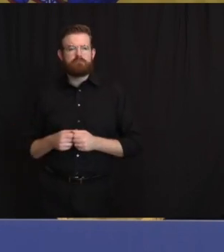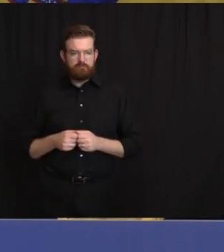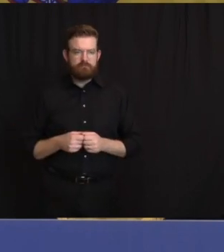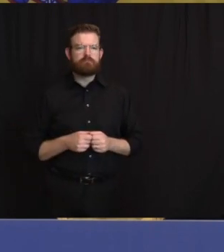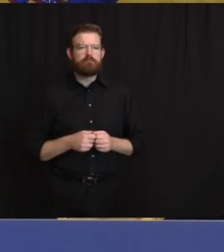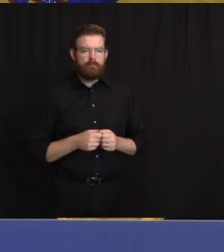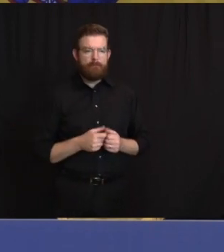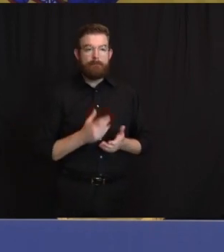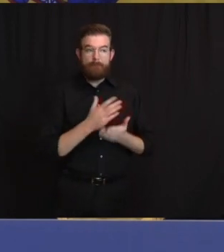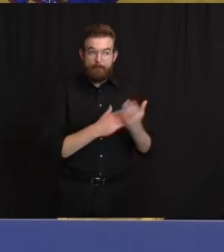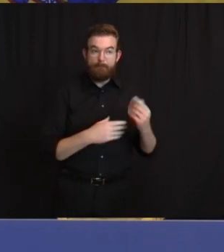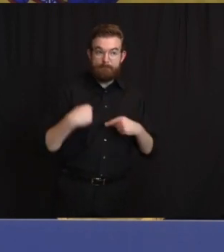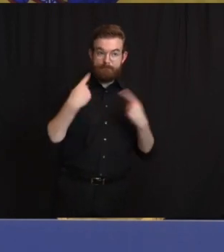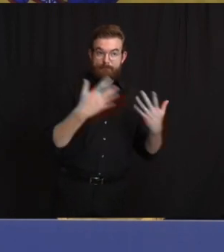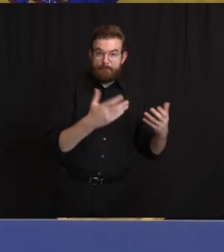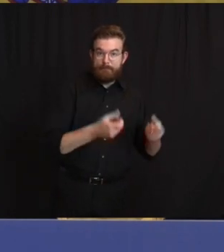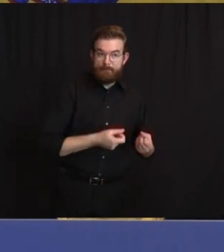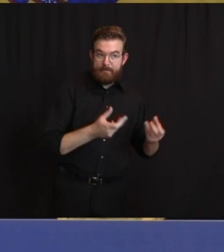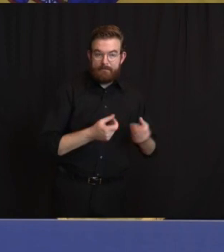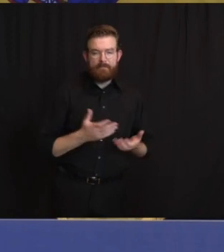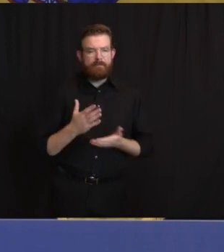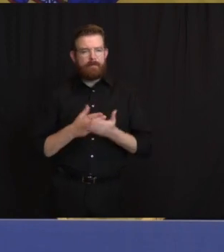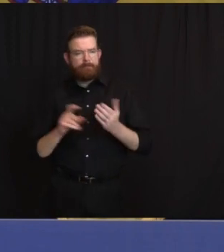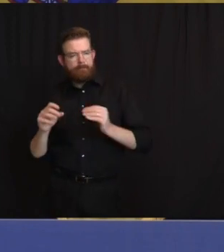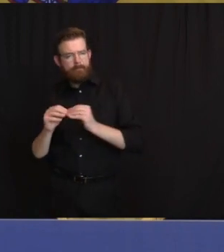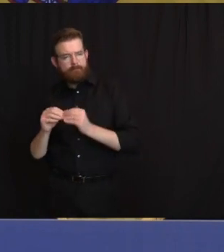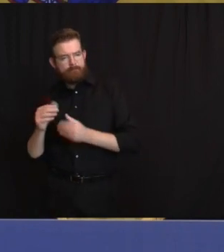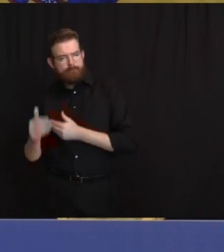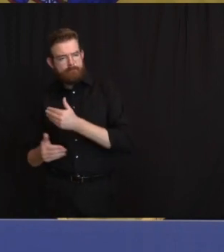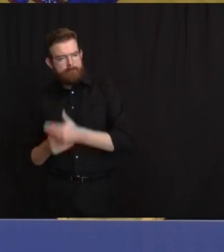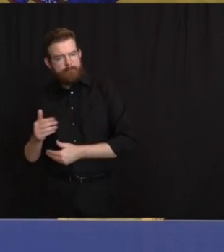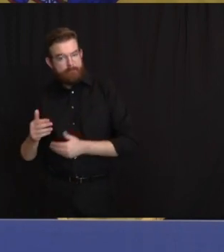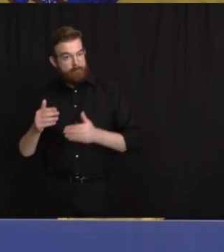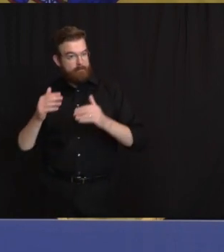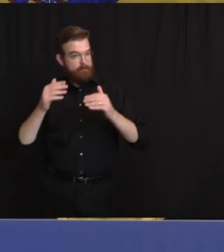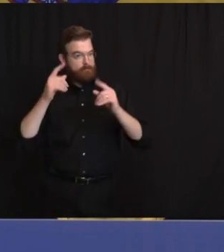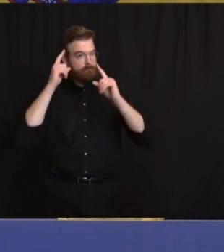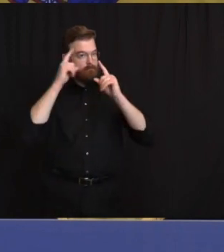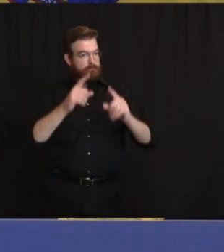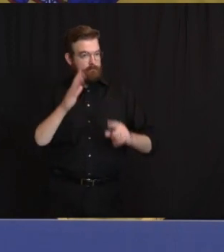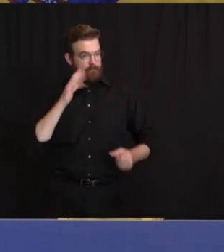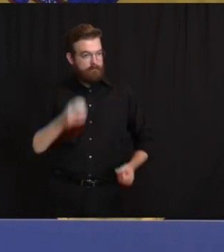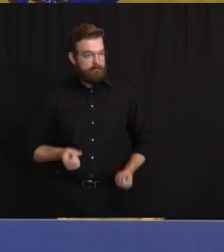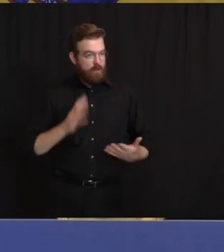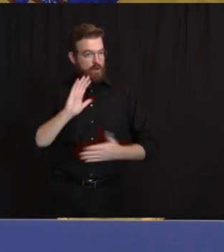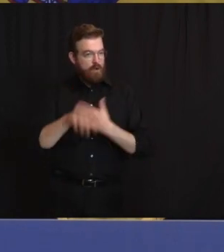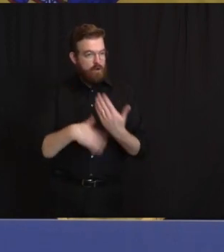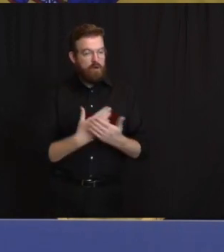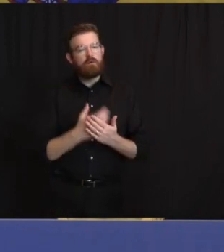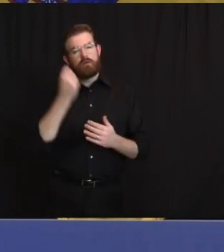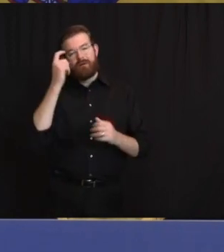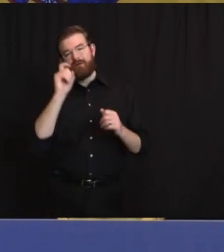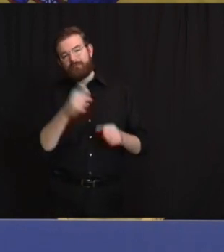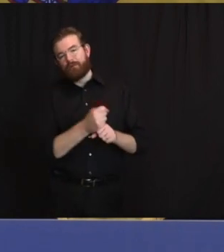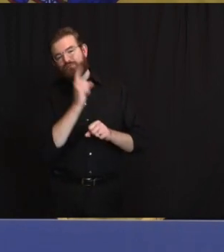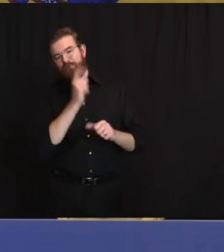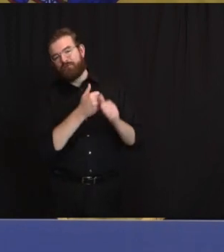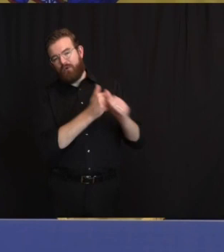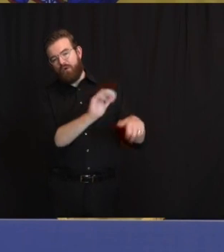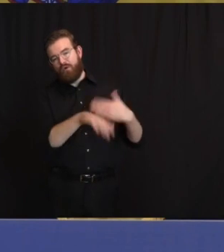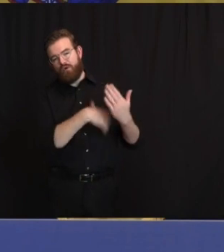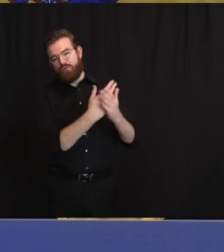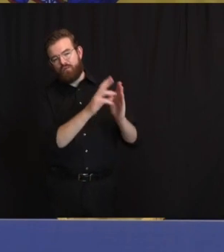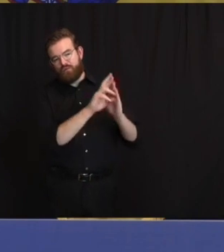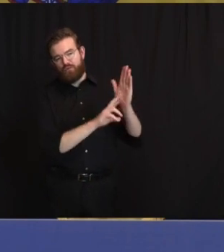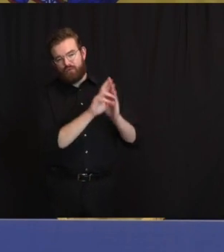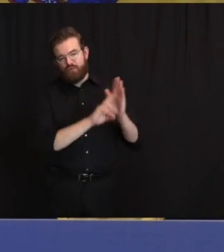some of it we need to ensure that we're complying with all federal rules and regulations. And again, that goes to the governor's order that he announced. And again, these are different